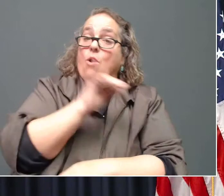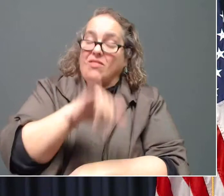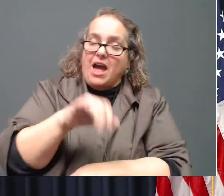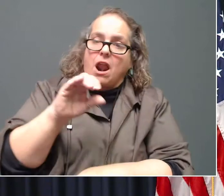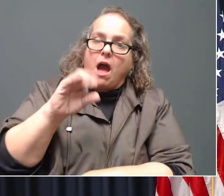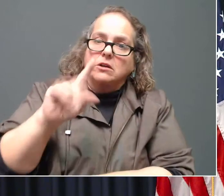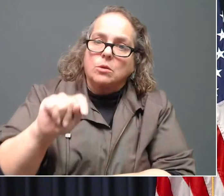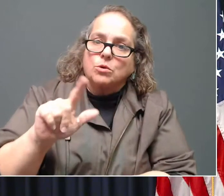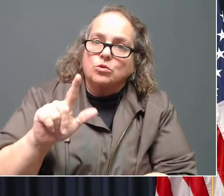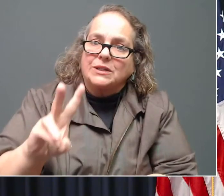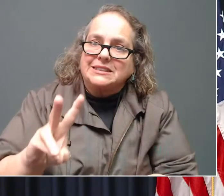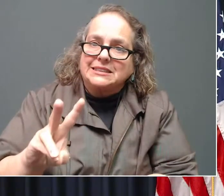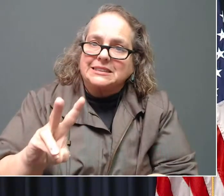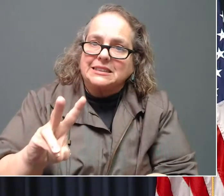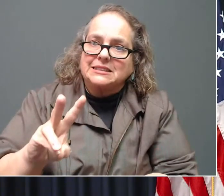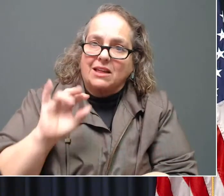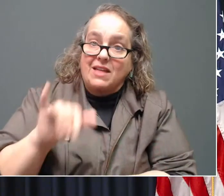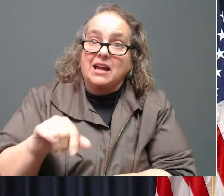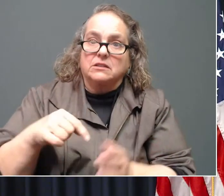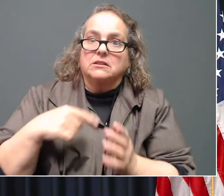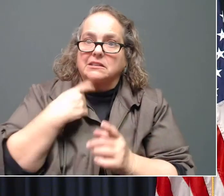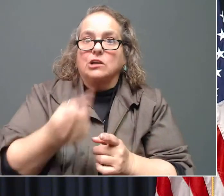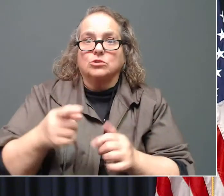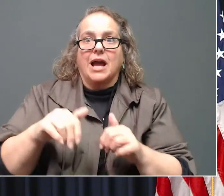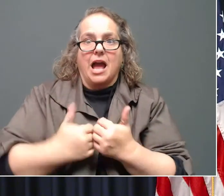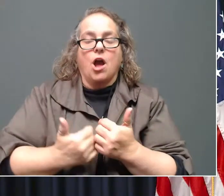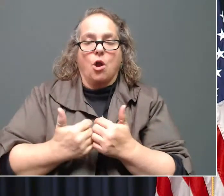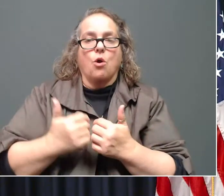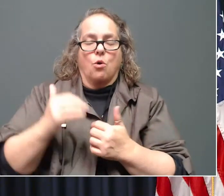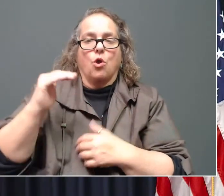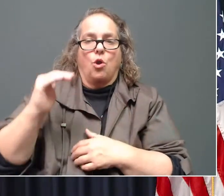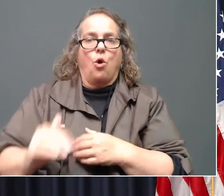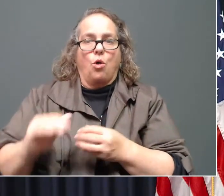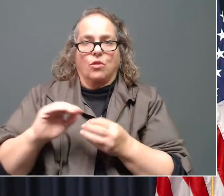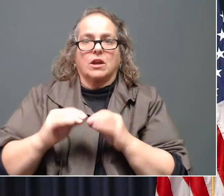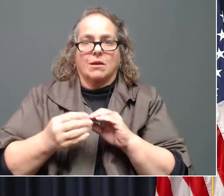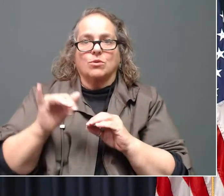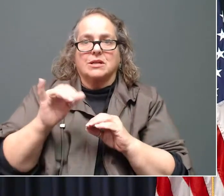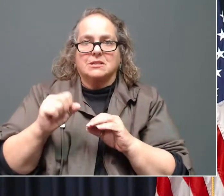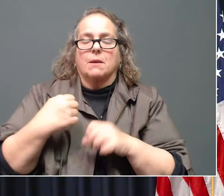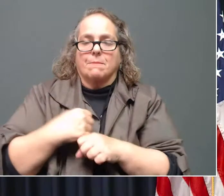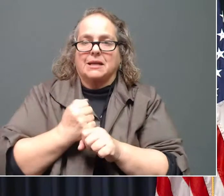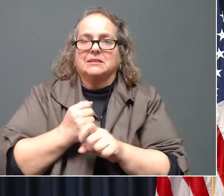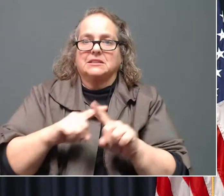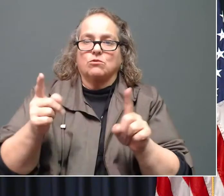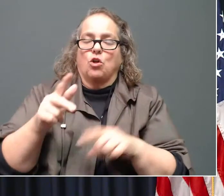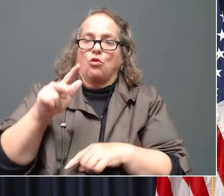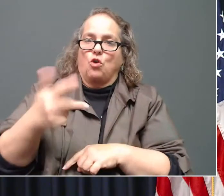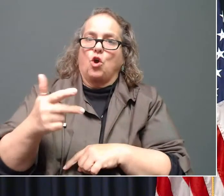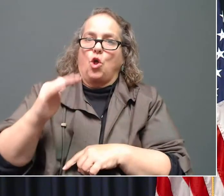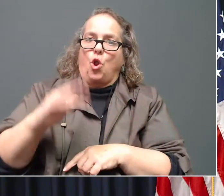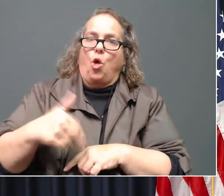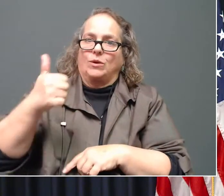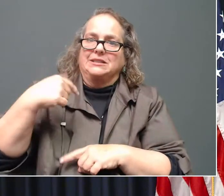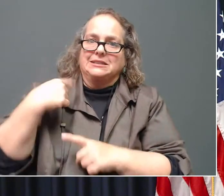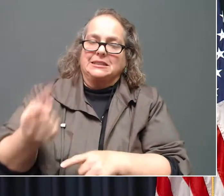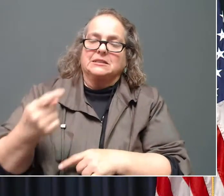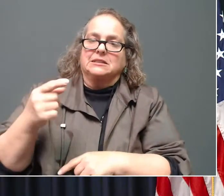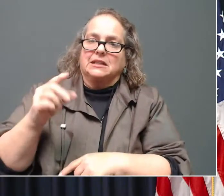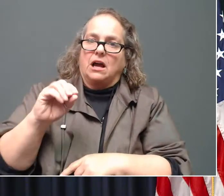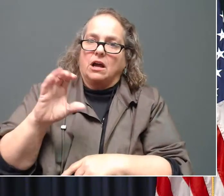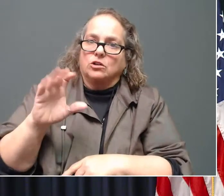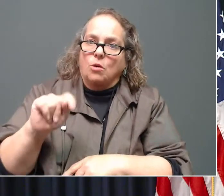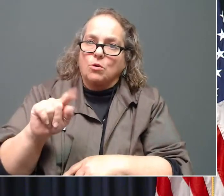tells you how low the number is, in that it makes it the third lowest since October